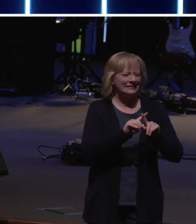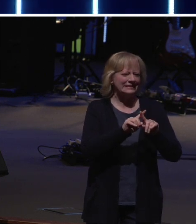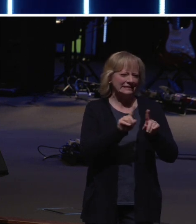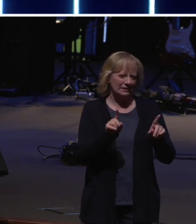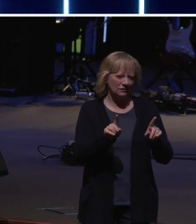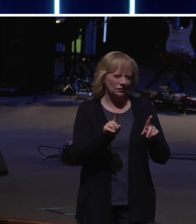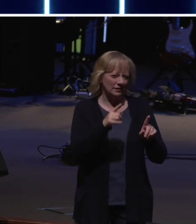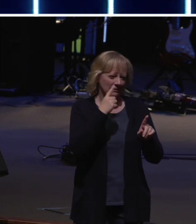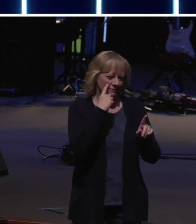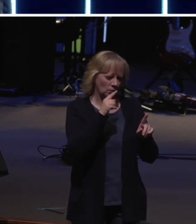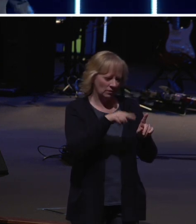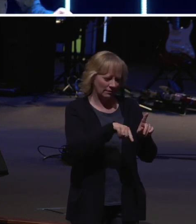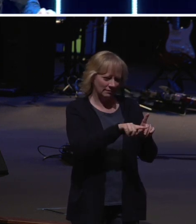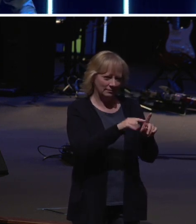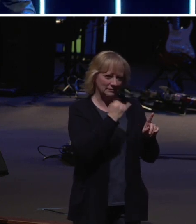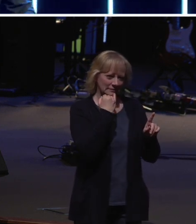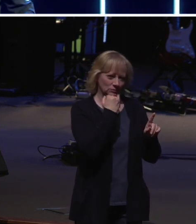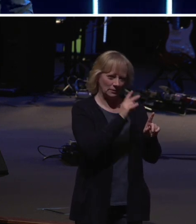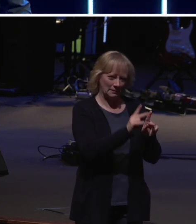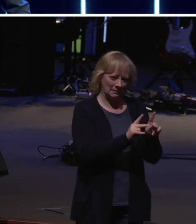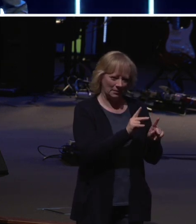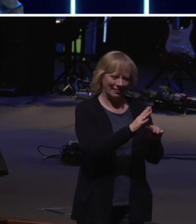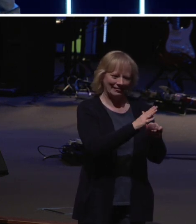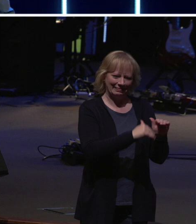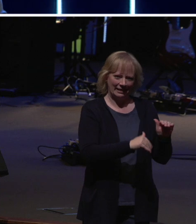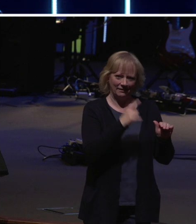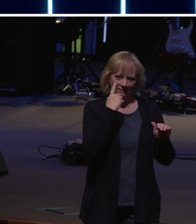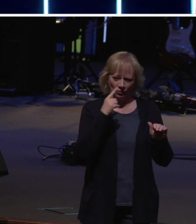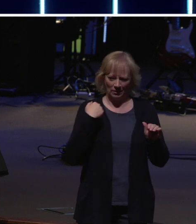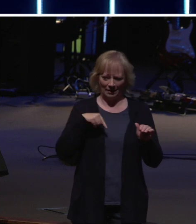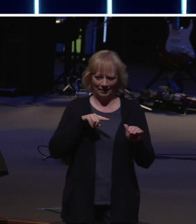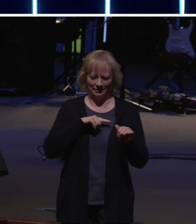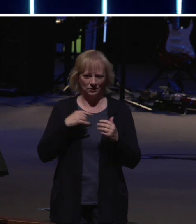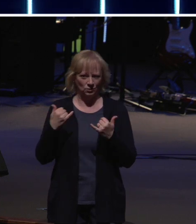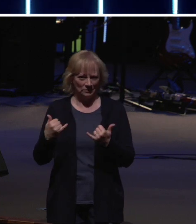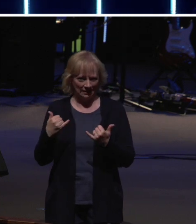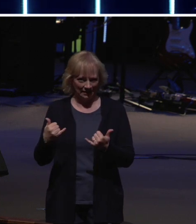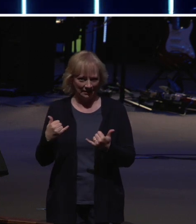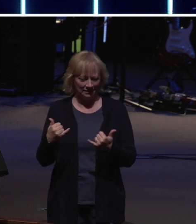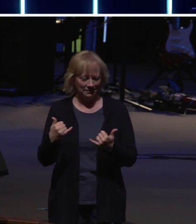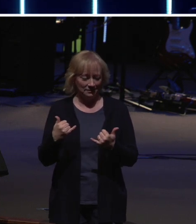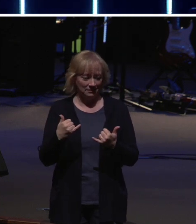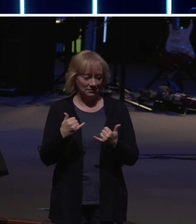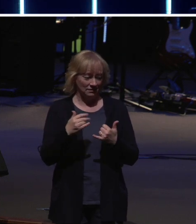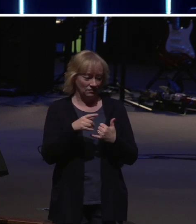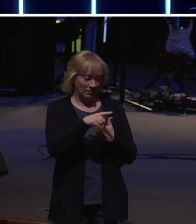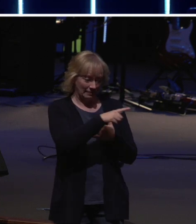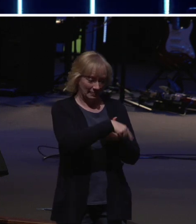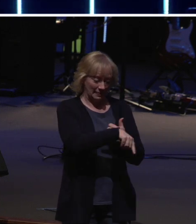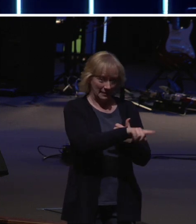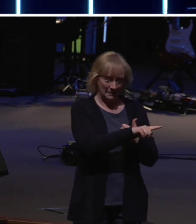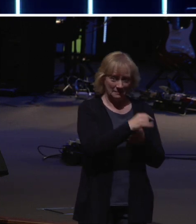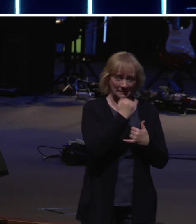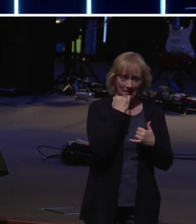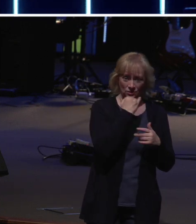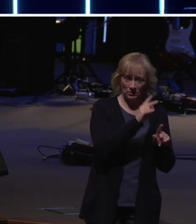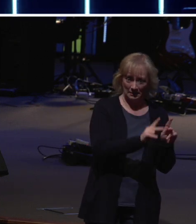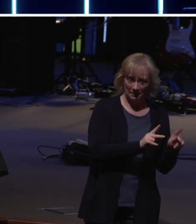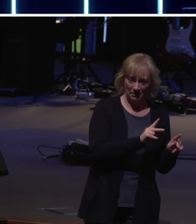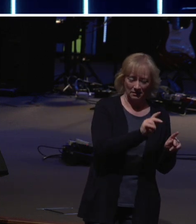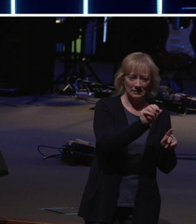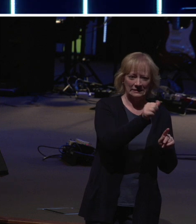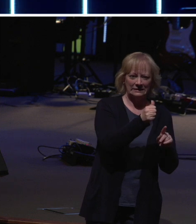Israelites than they do to us today. For them, for the Israelites, these 10